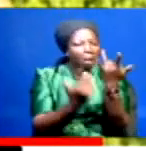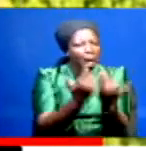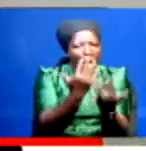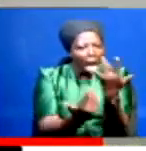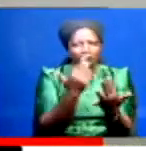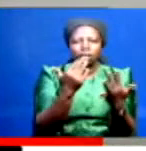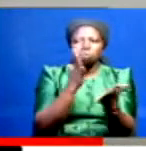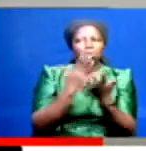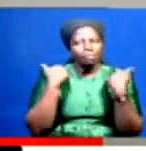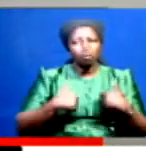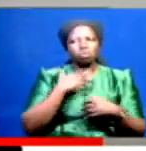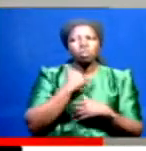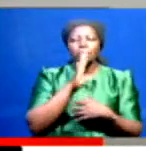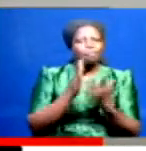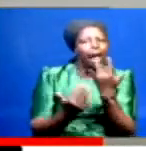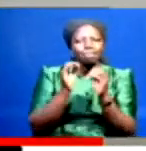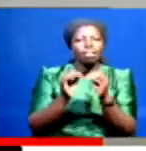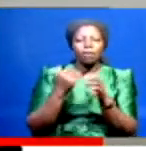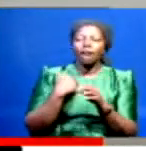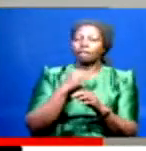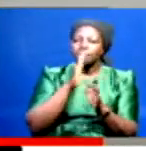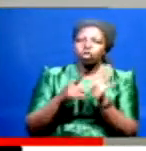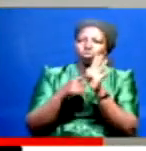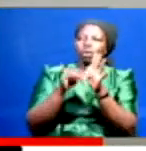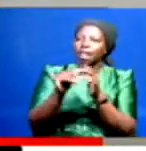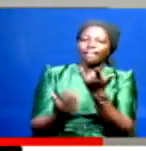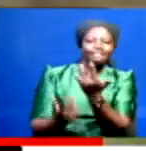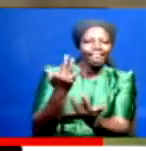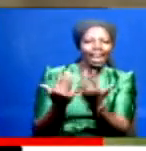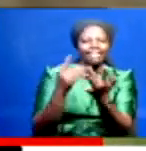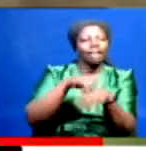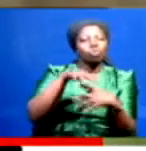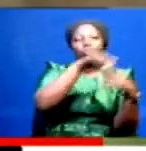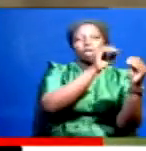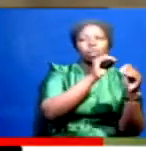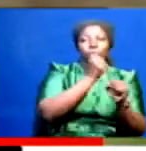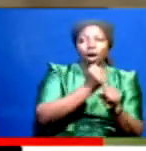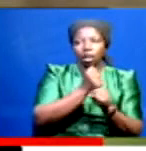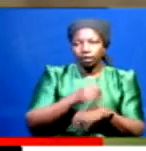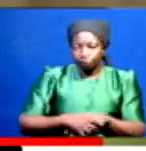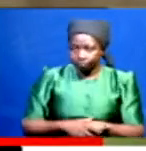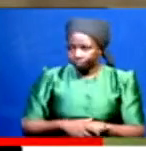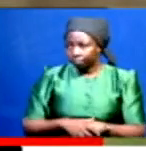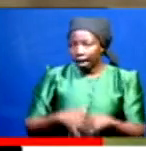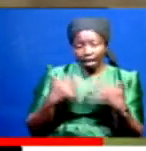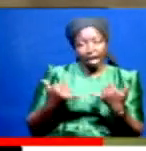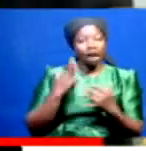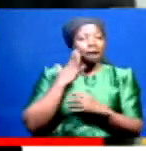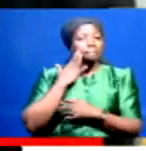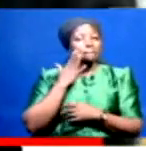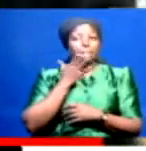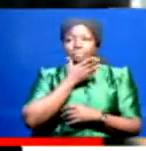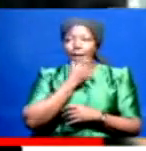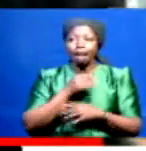umeenda kazi. In a recorded telephone conversation between Mutimba and his eldest son, the young man is heard explaining to his father of